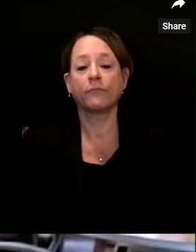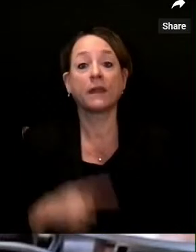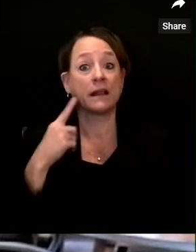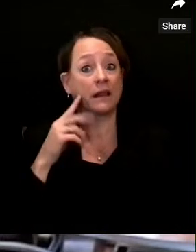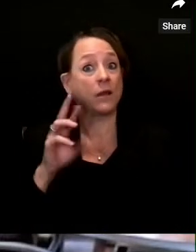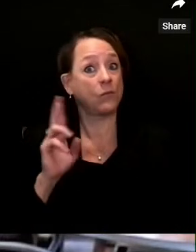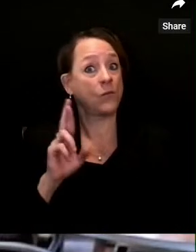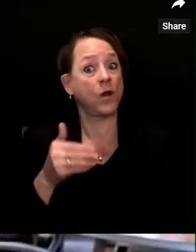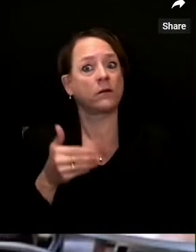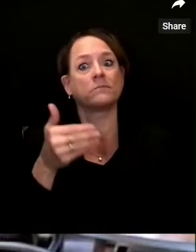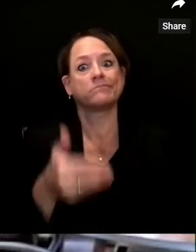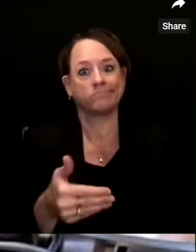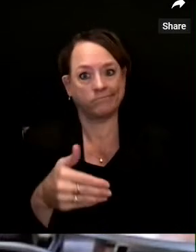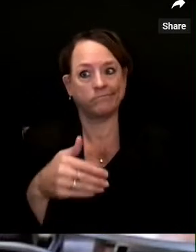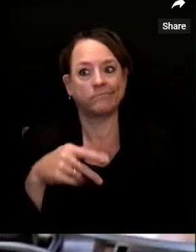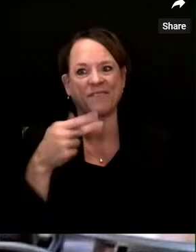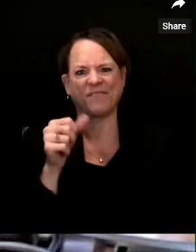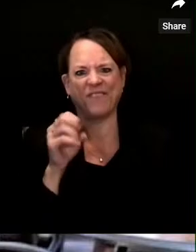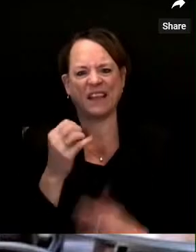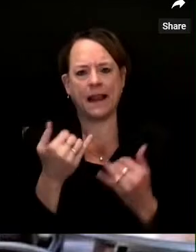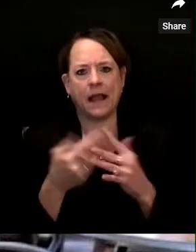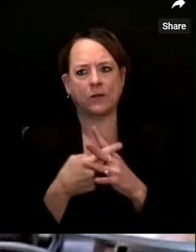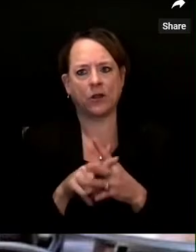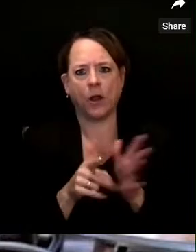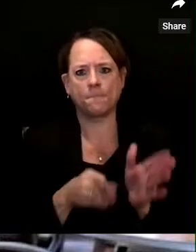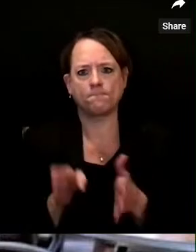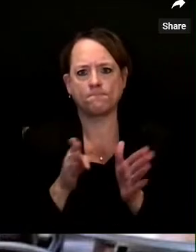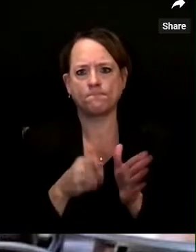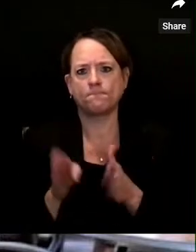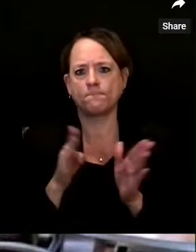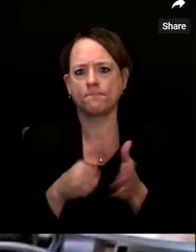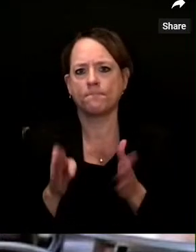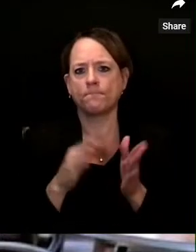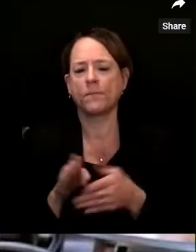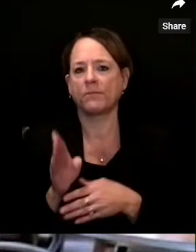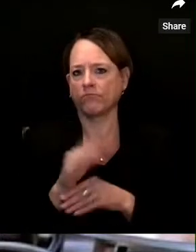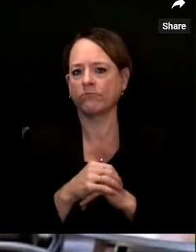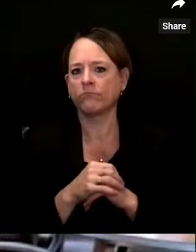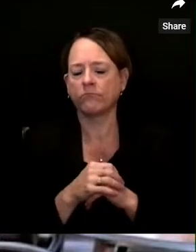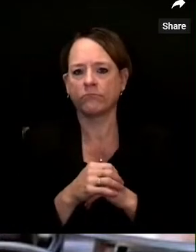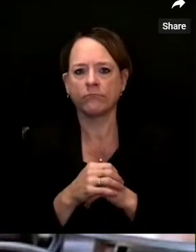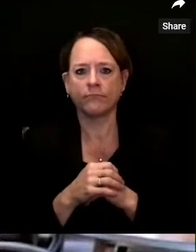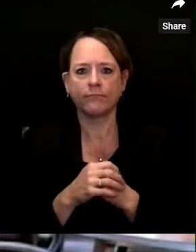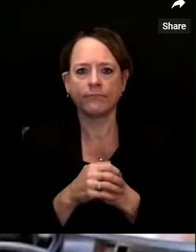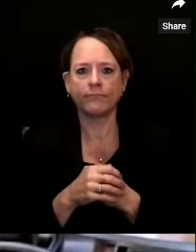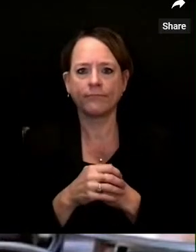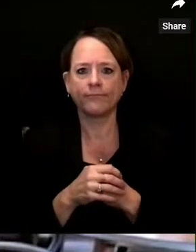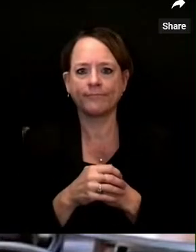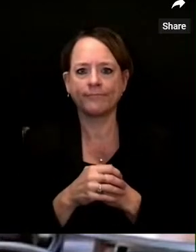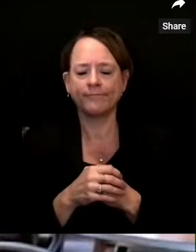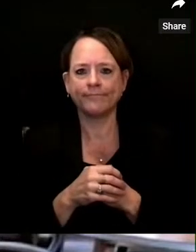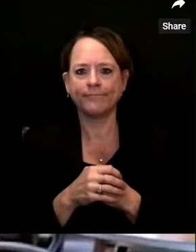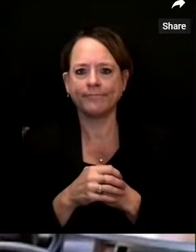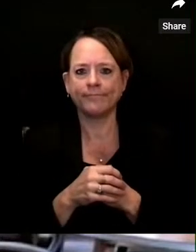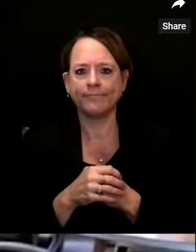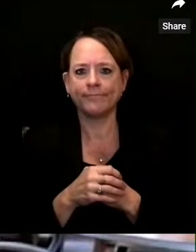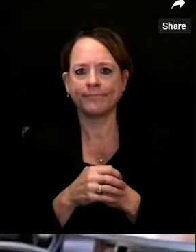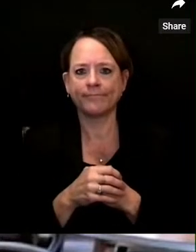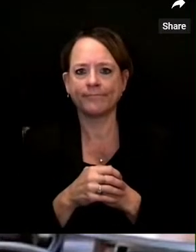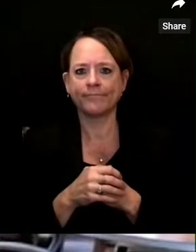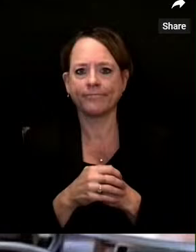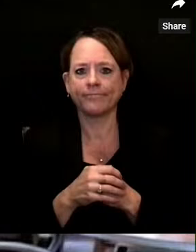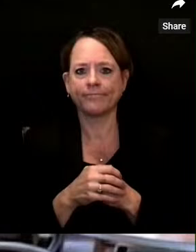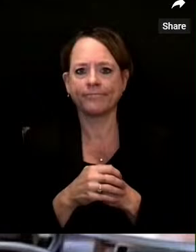around booster doses, the thing we cannot take our eye off of is the fact that we still have thousands